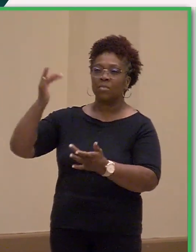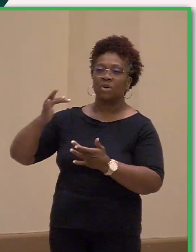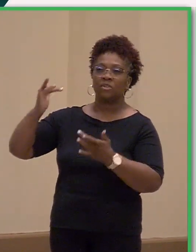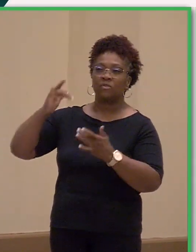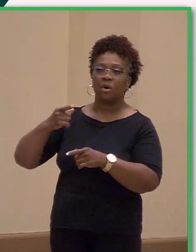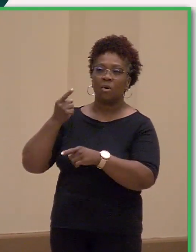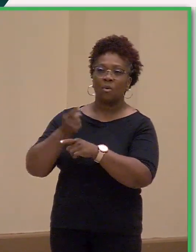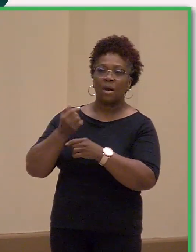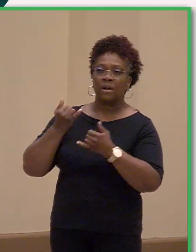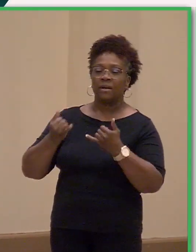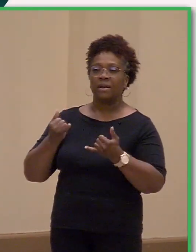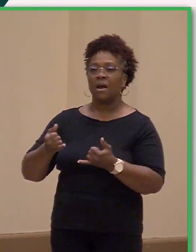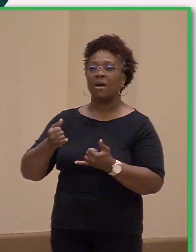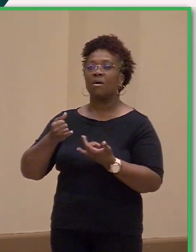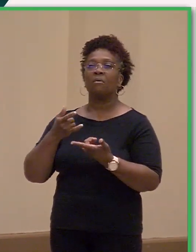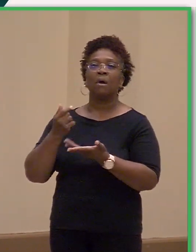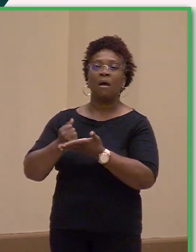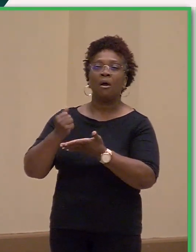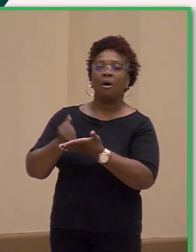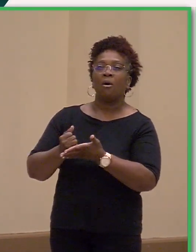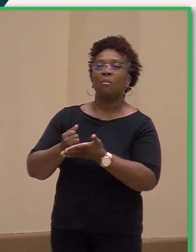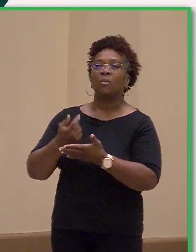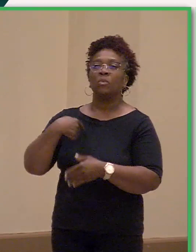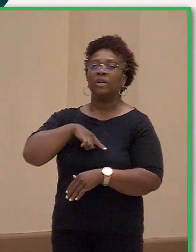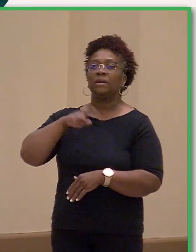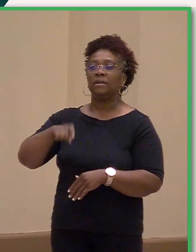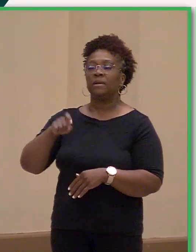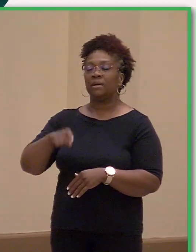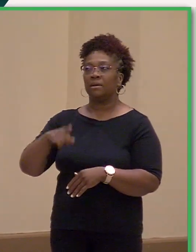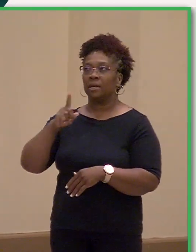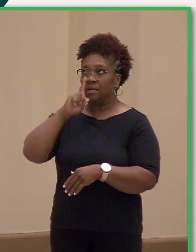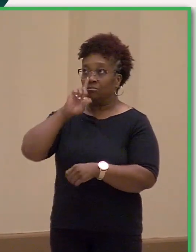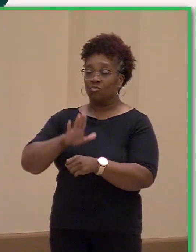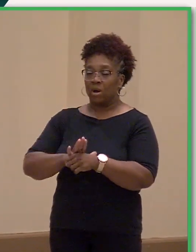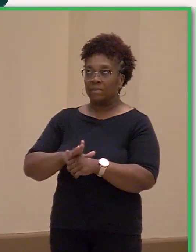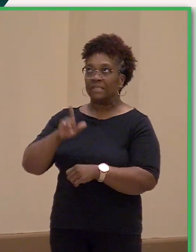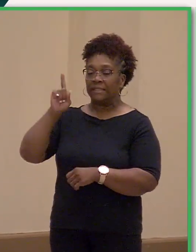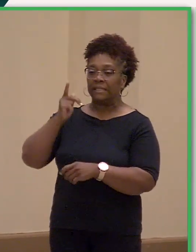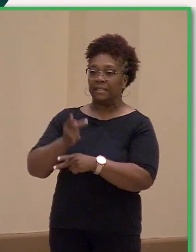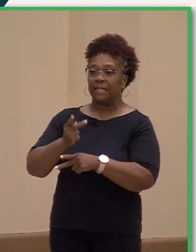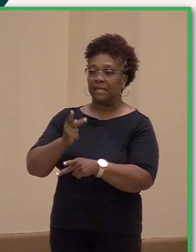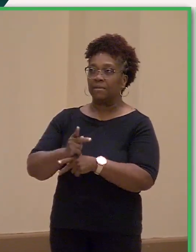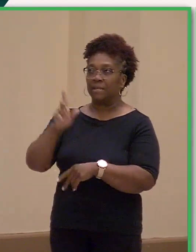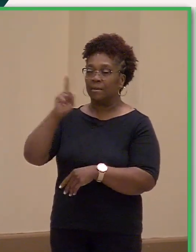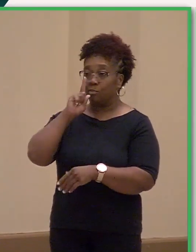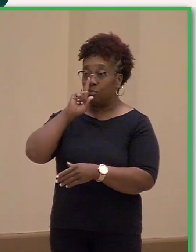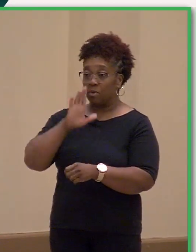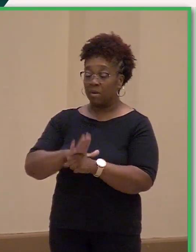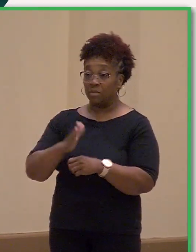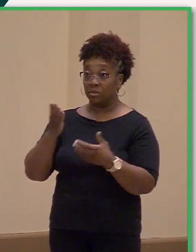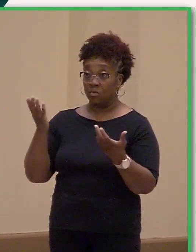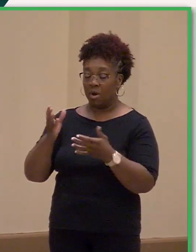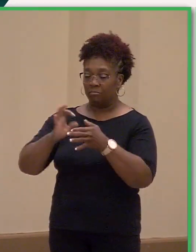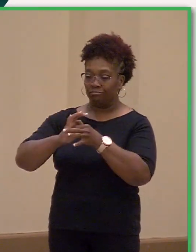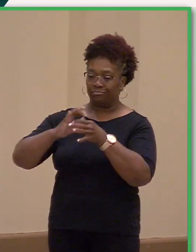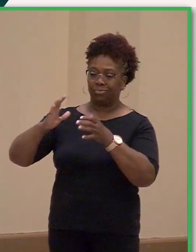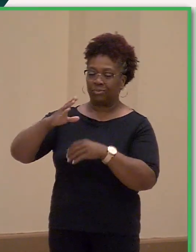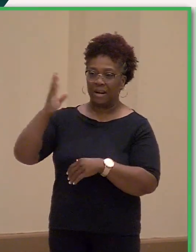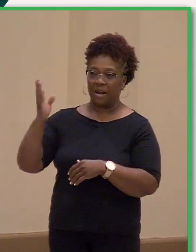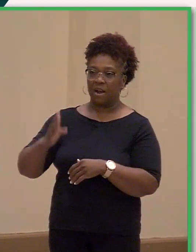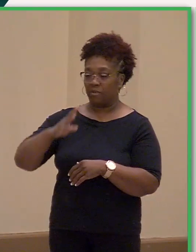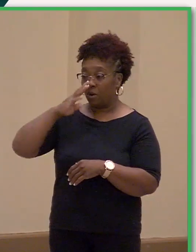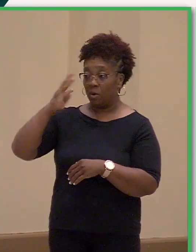a very present help in the time of need. He is a promise keeper, and he promised that he will never, ever leave us and never forsake us. So we